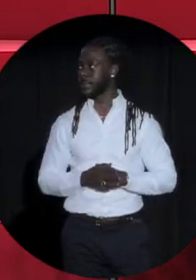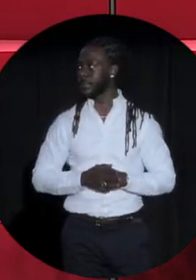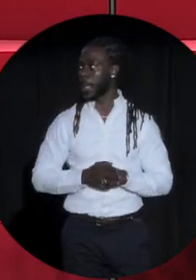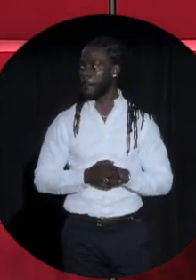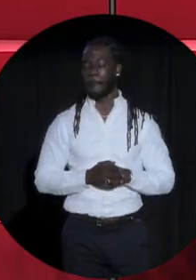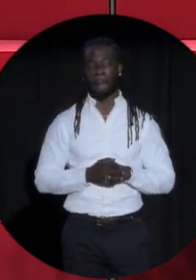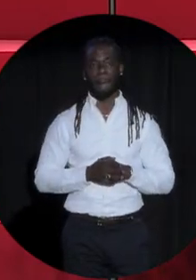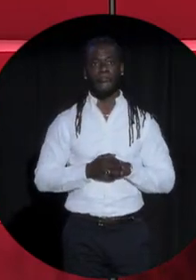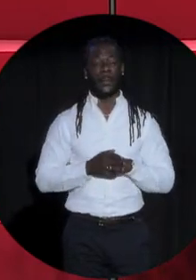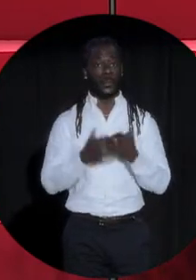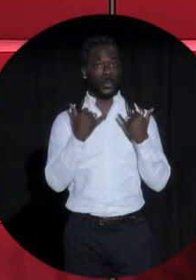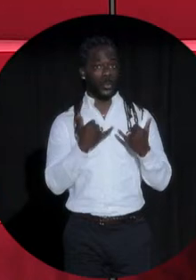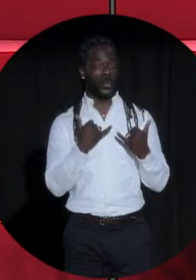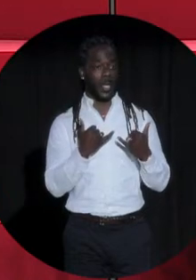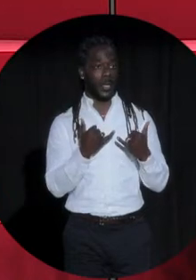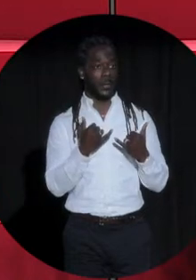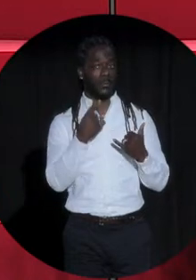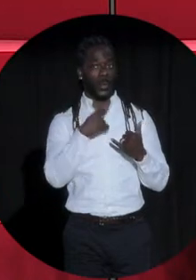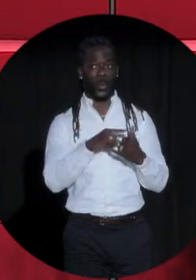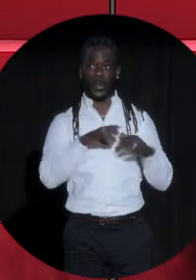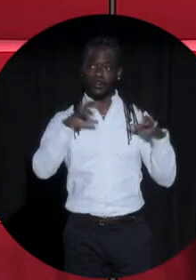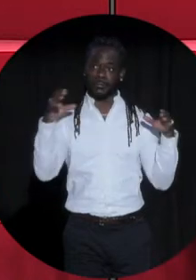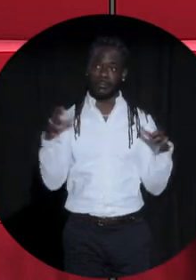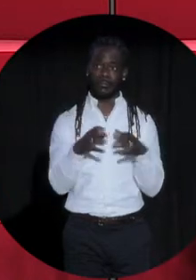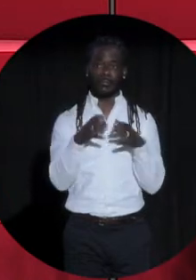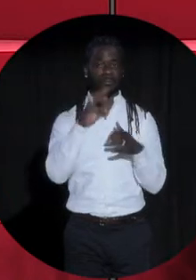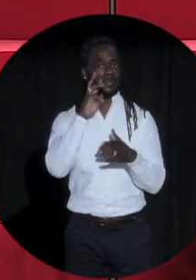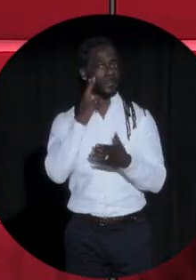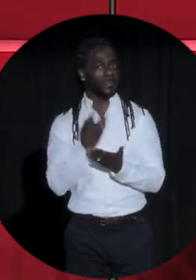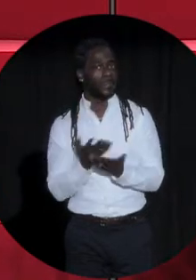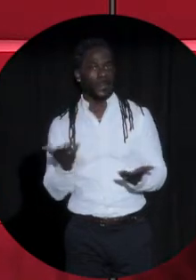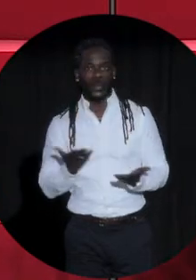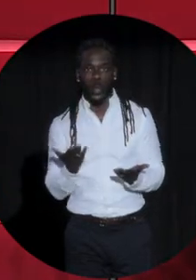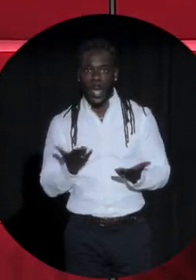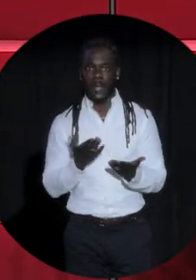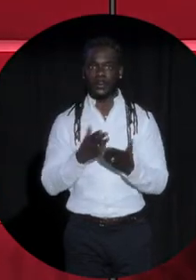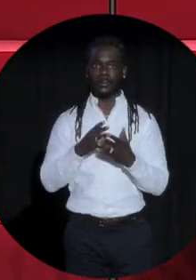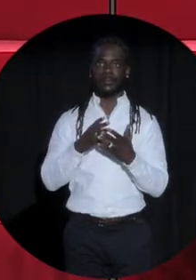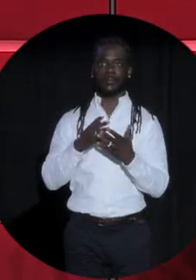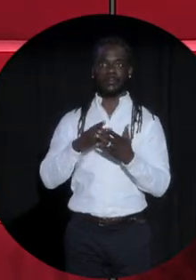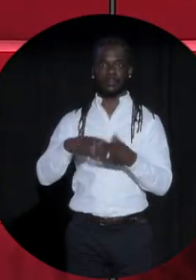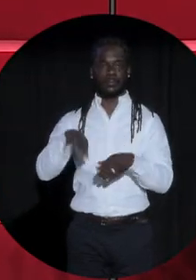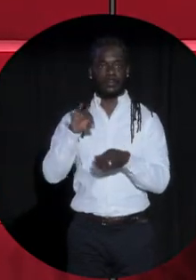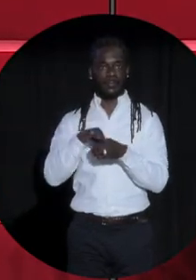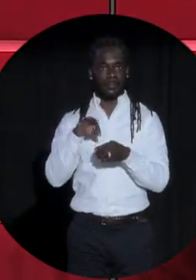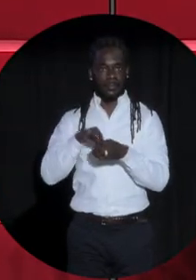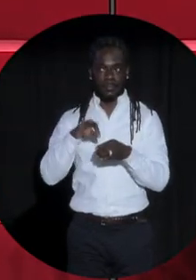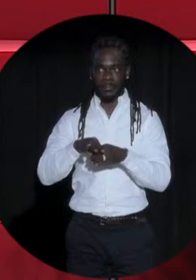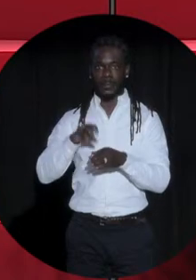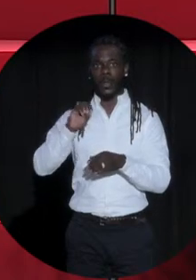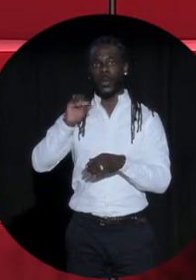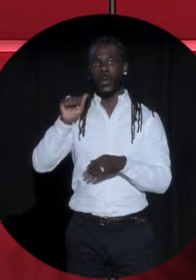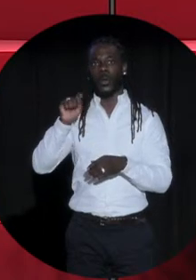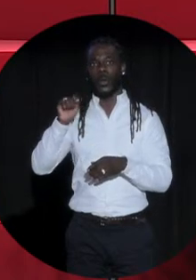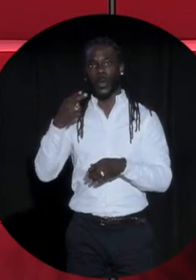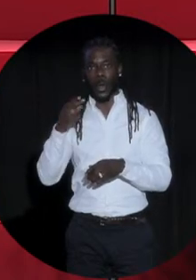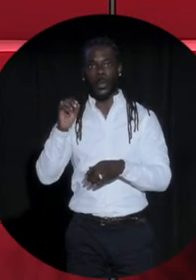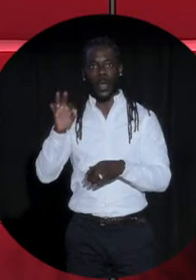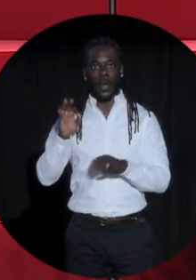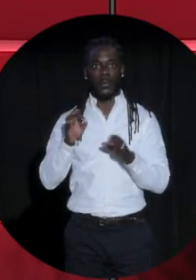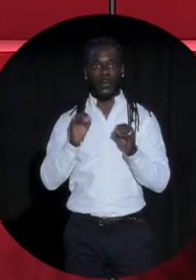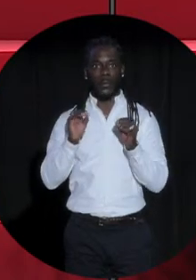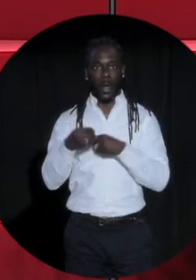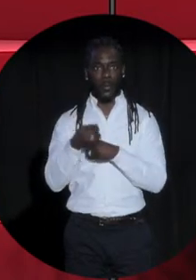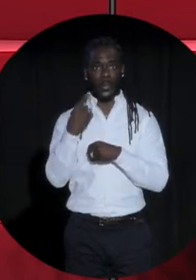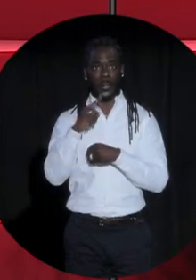So today, we have gathered to witness the administration of the oath of office for some extraordinary